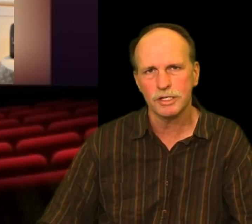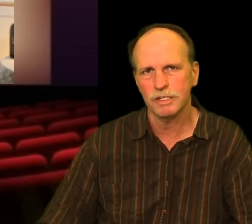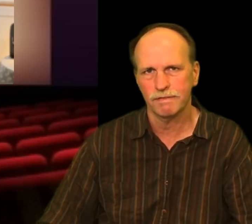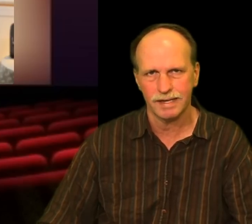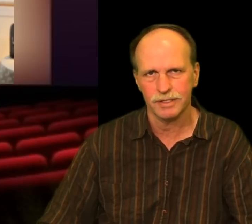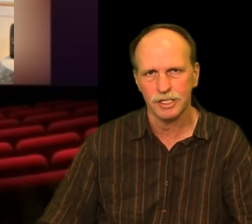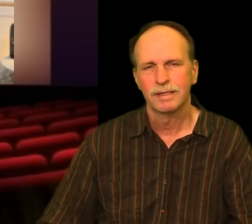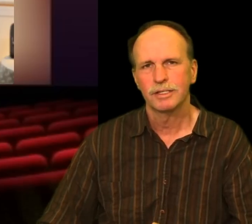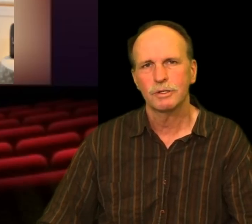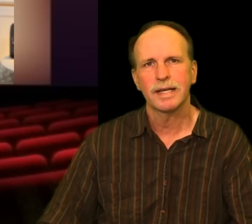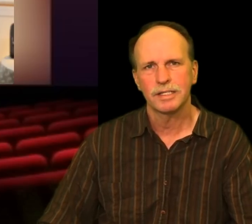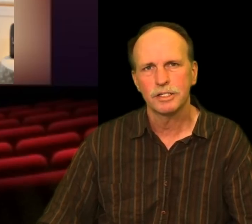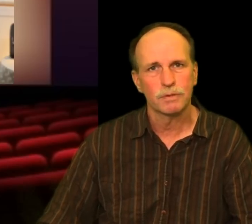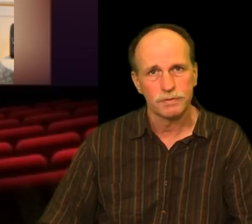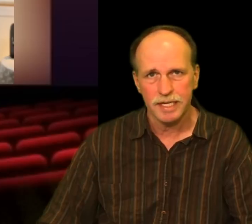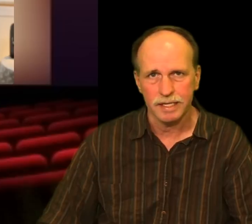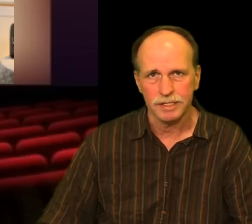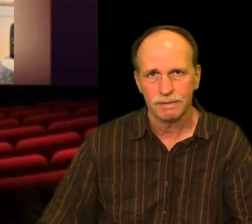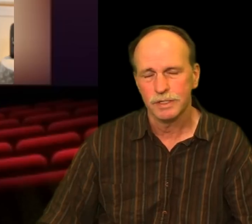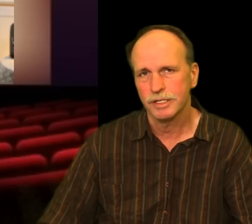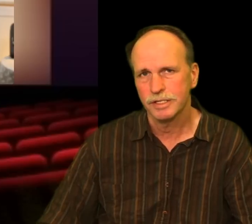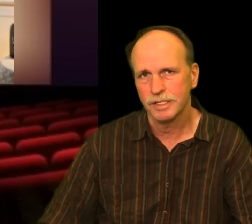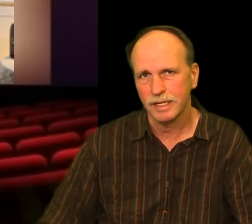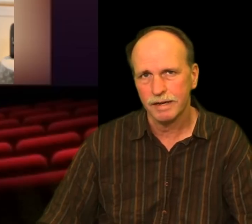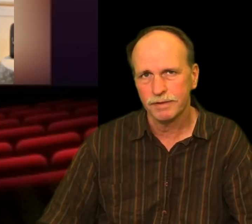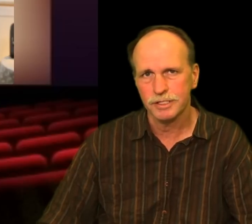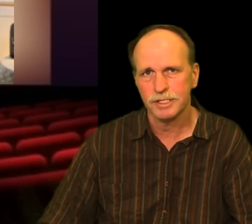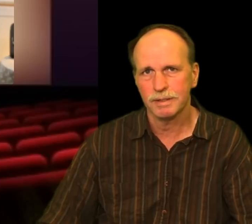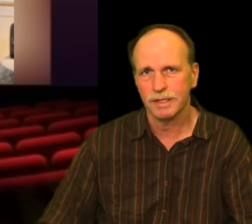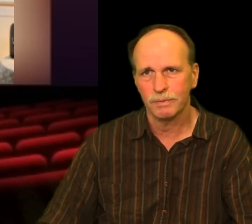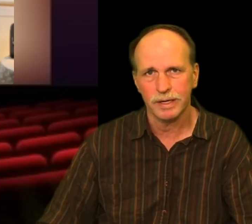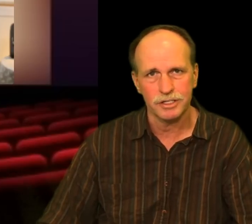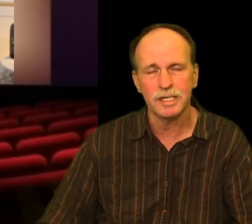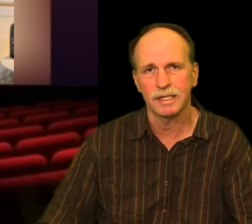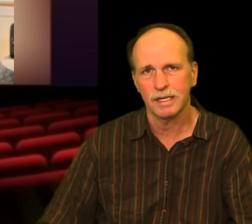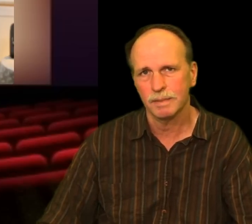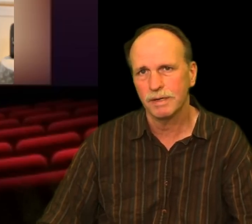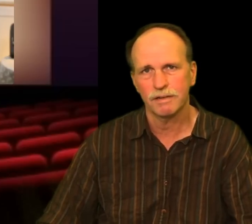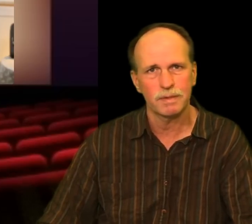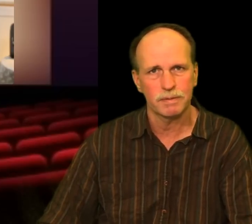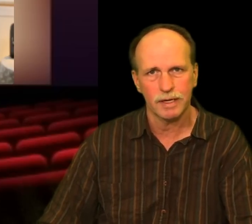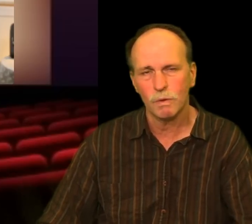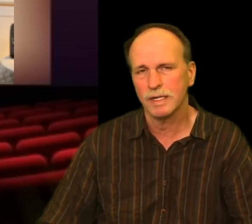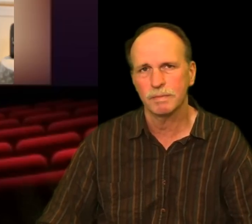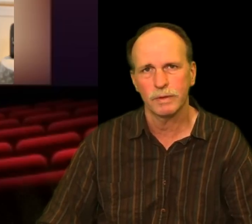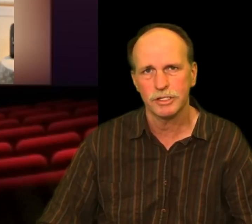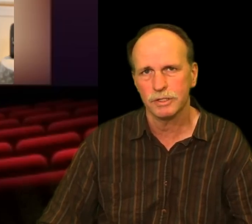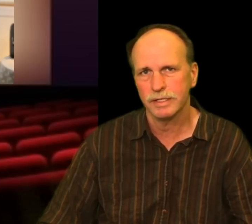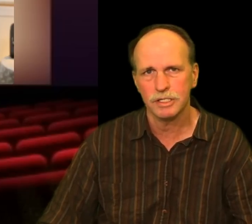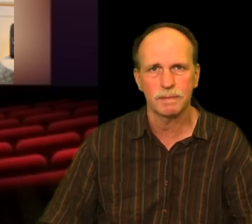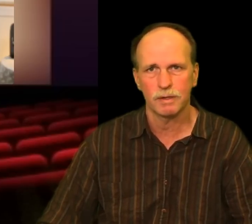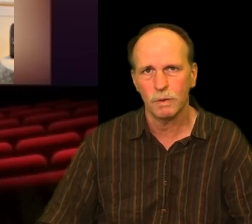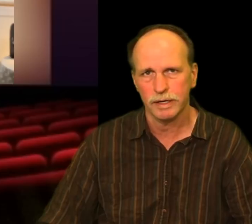the question fallacy to try and disprove science, which is the efforts that we are seeing on the part of people like Quantum